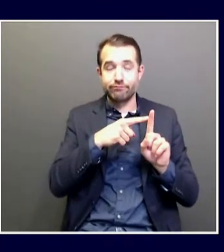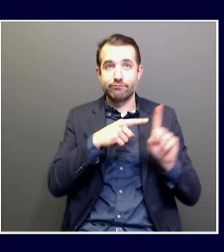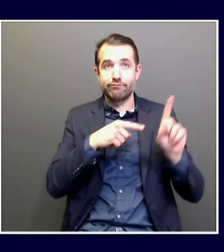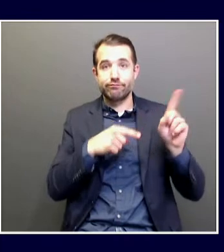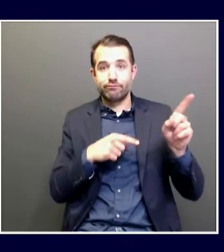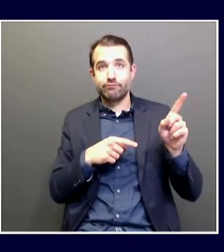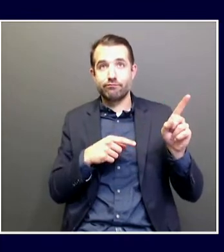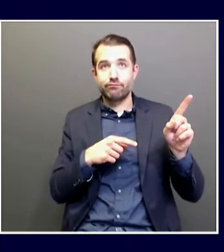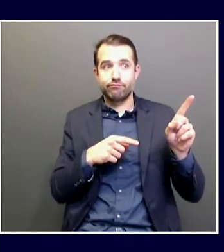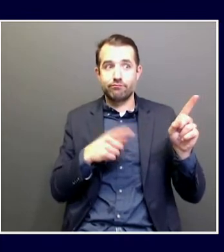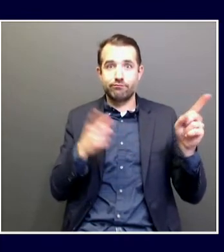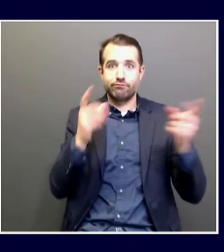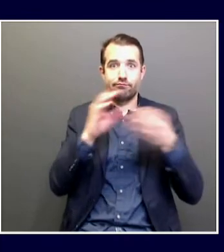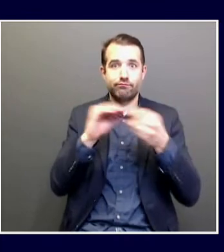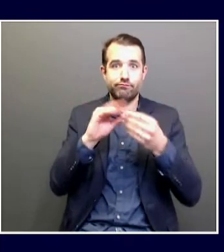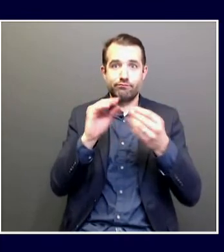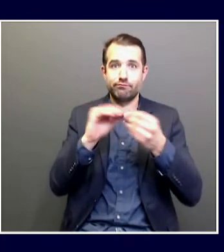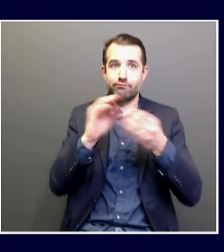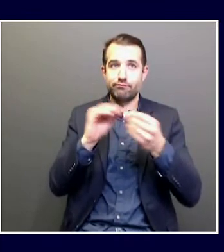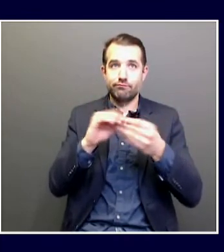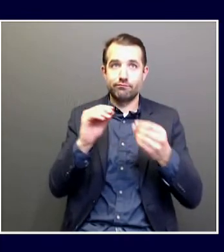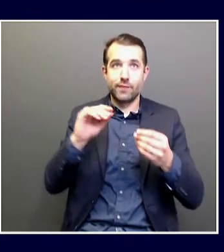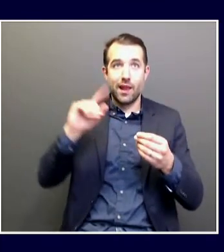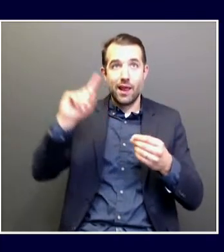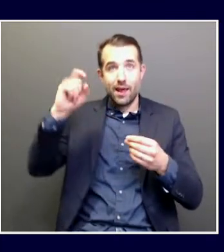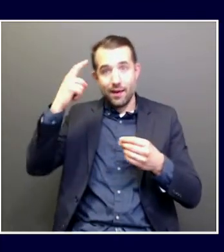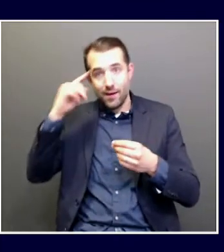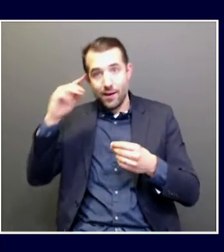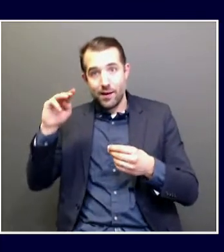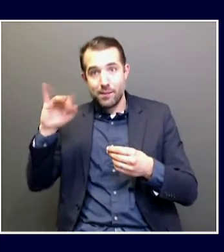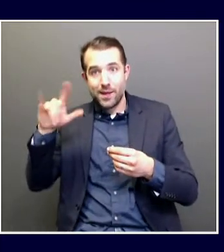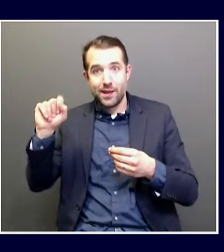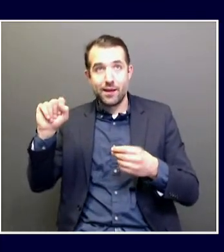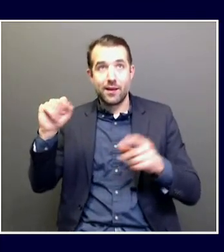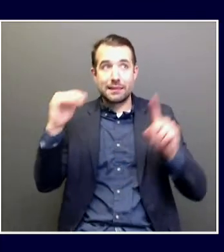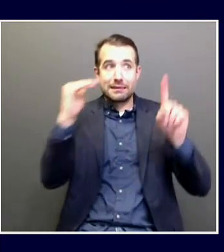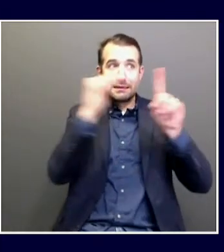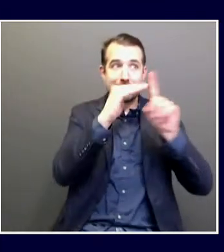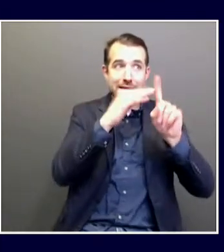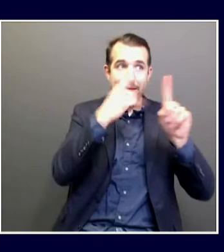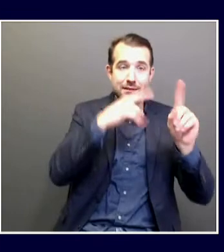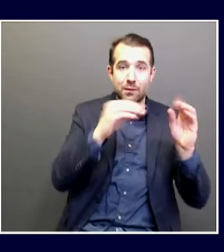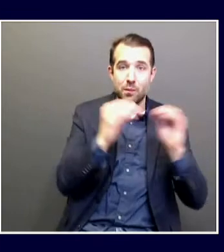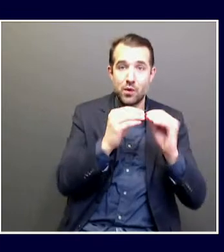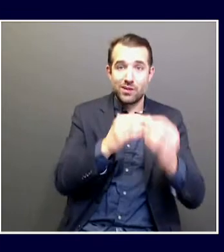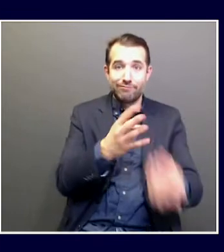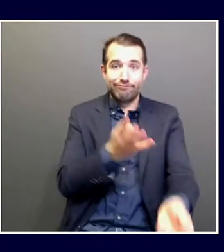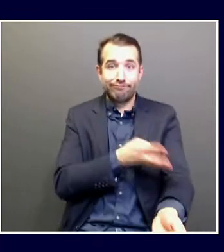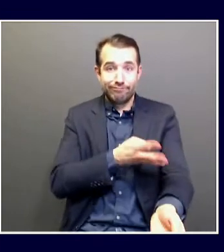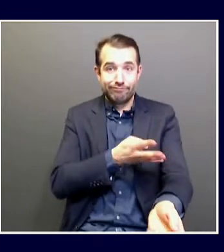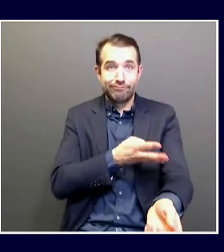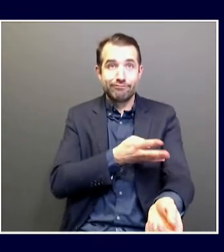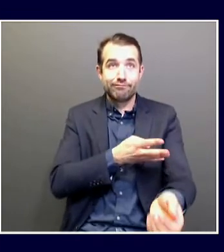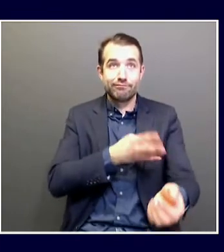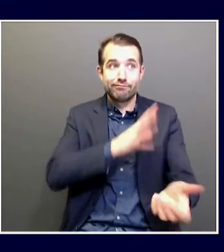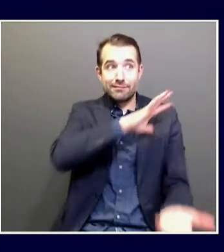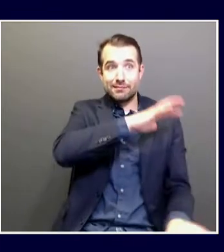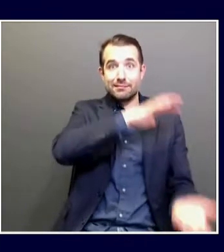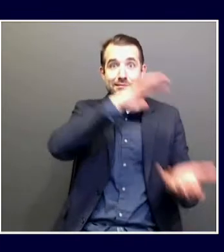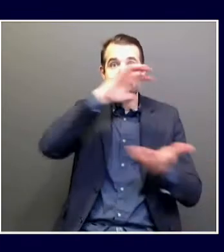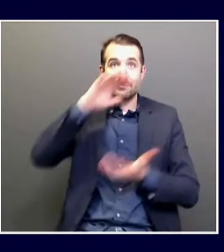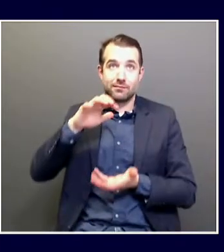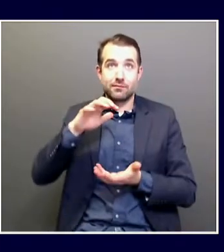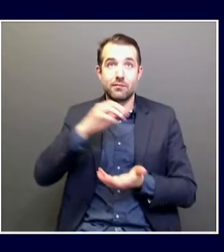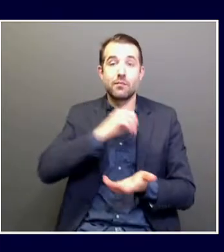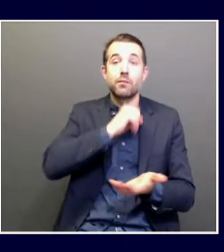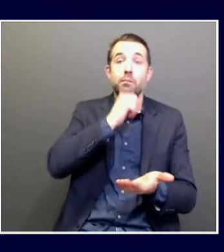monoclonal antibodies was approved, I would assume that means that Maine is seeing early or positive results.